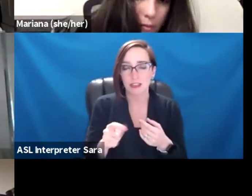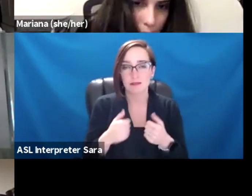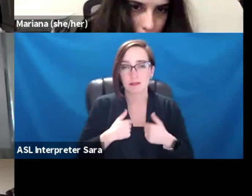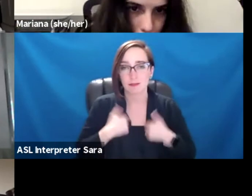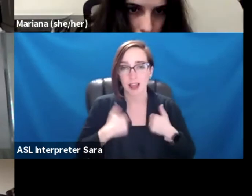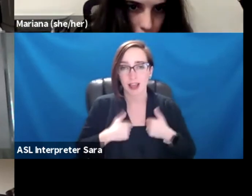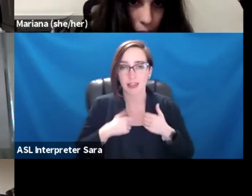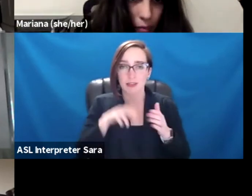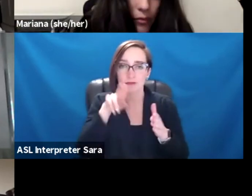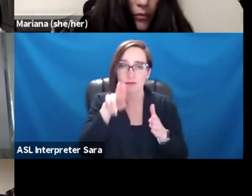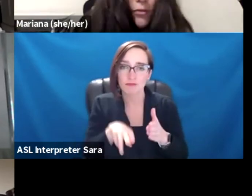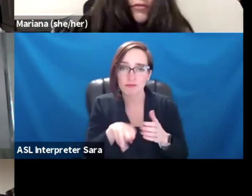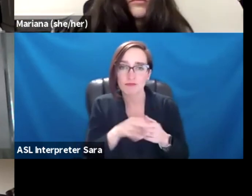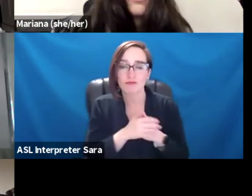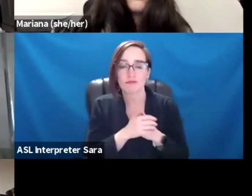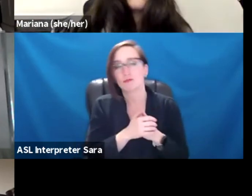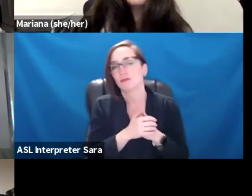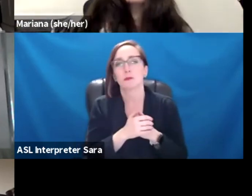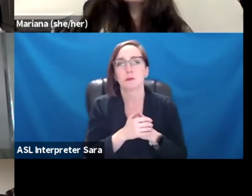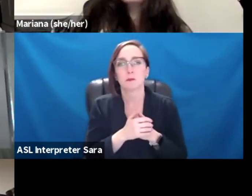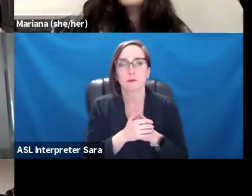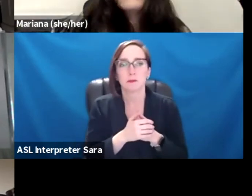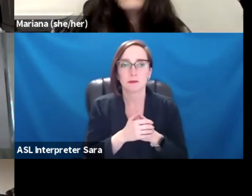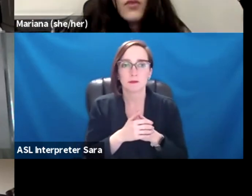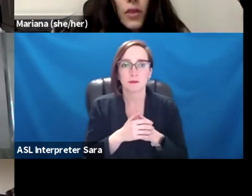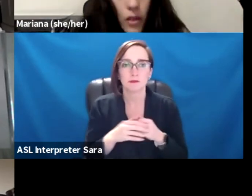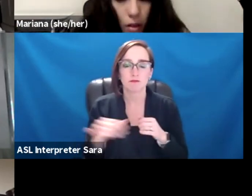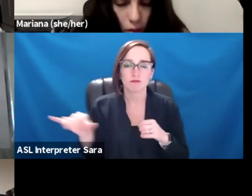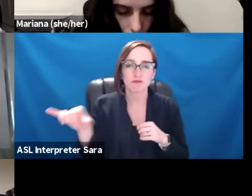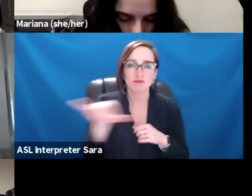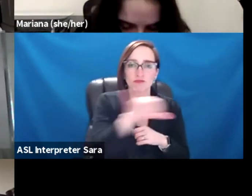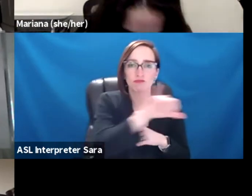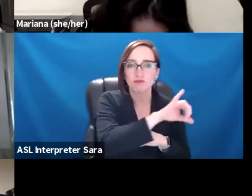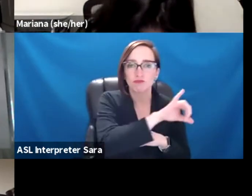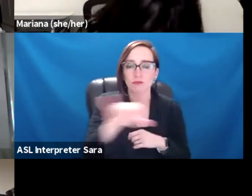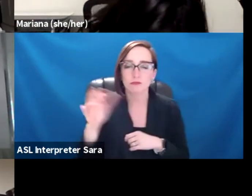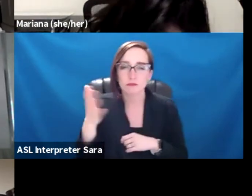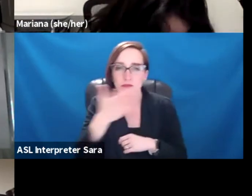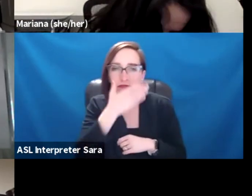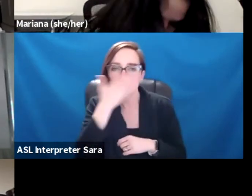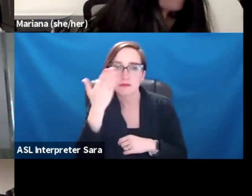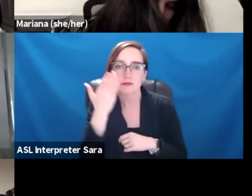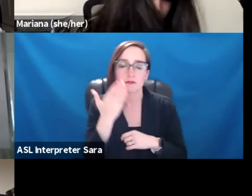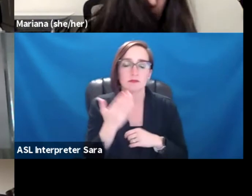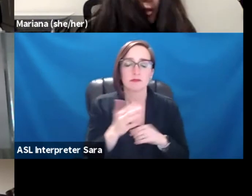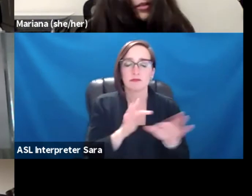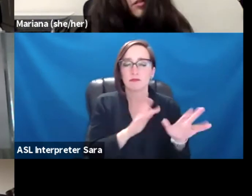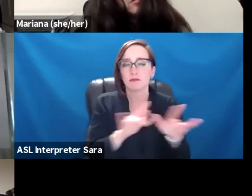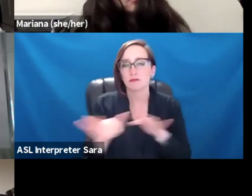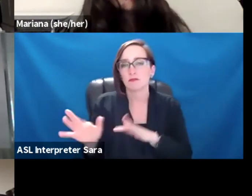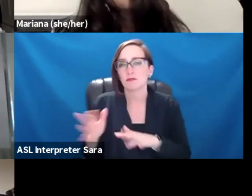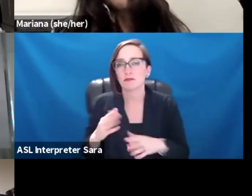May you put in the right ingredients that will soothe you.